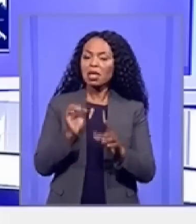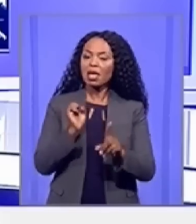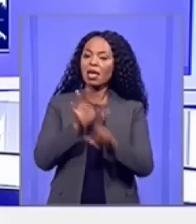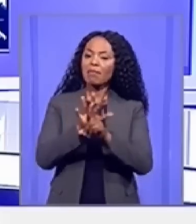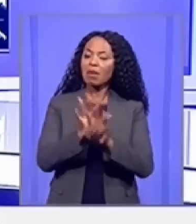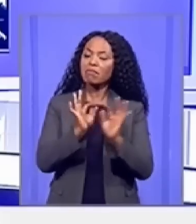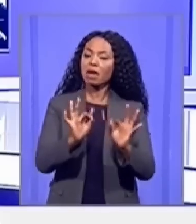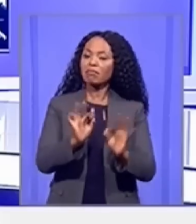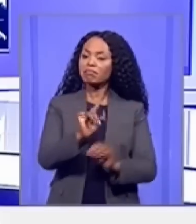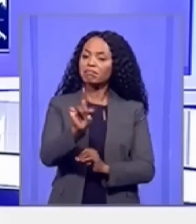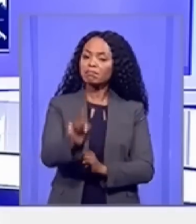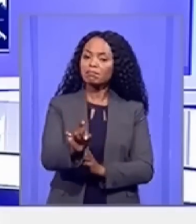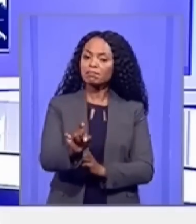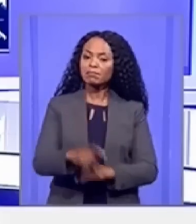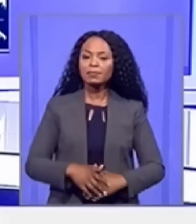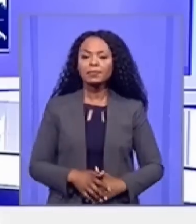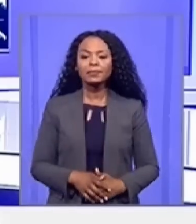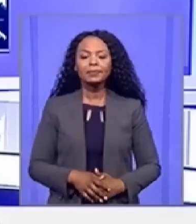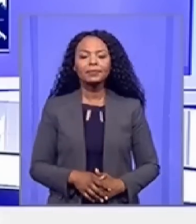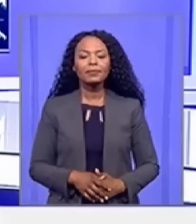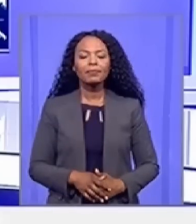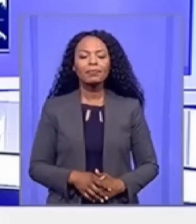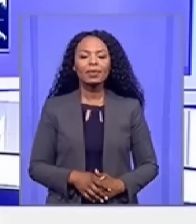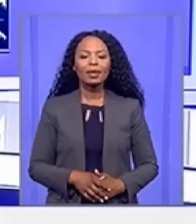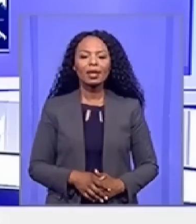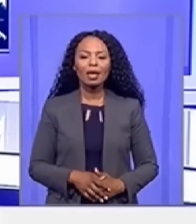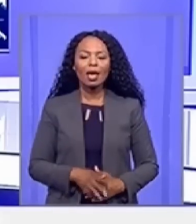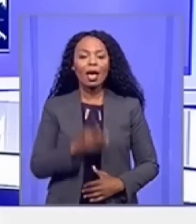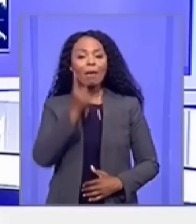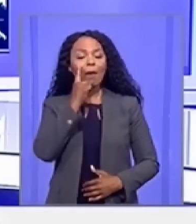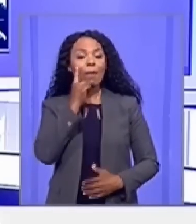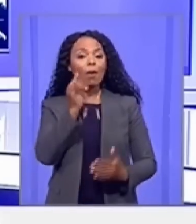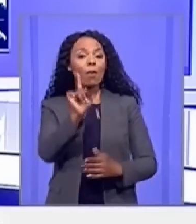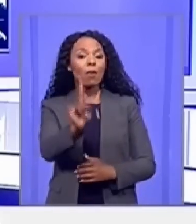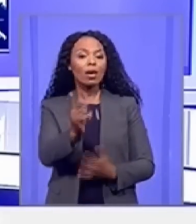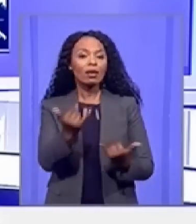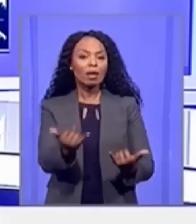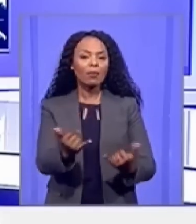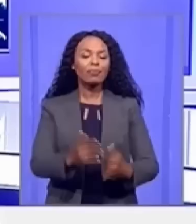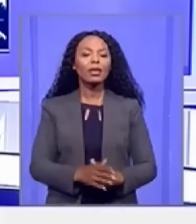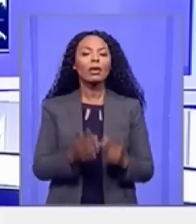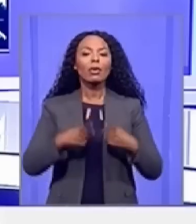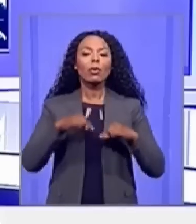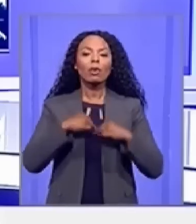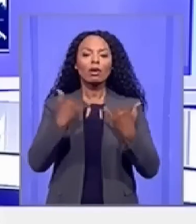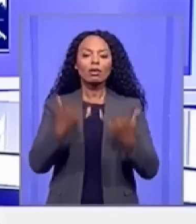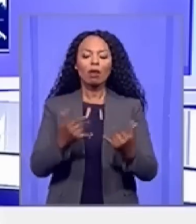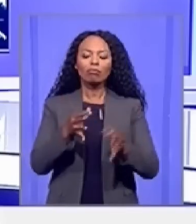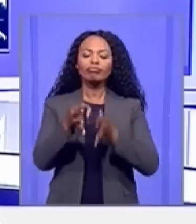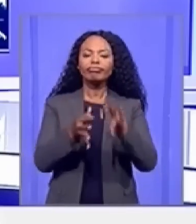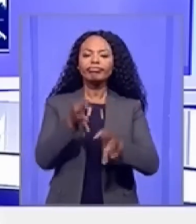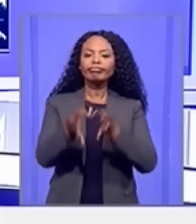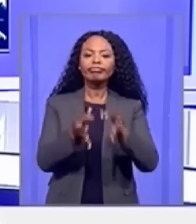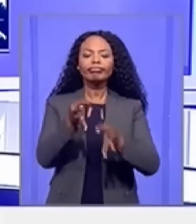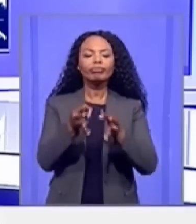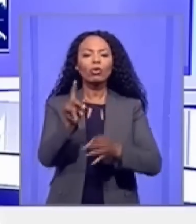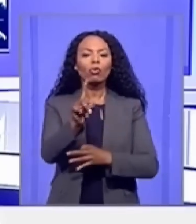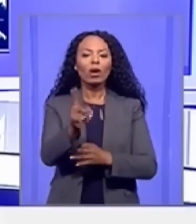What man ntho re lokelang ho isheba ke hore re hlalosa eng ha re